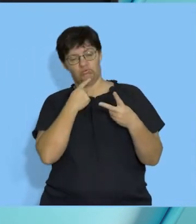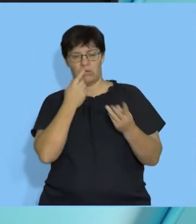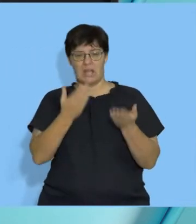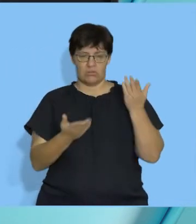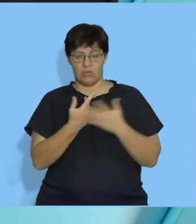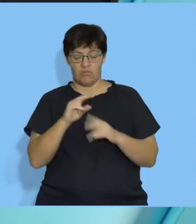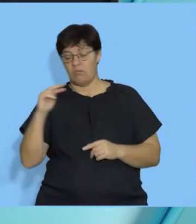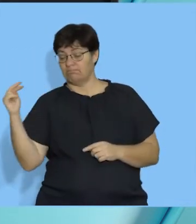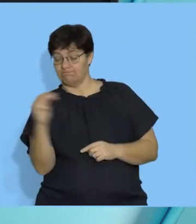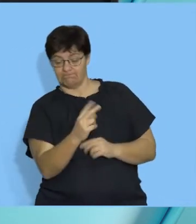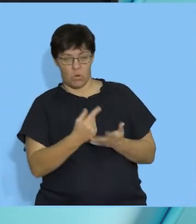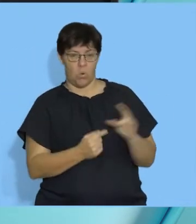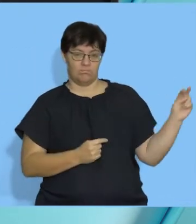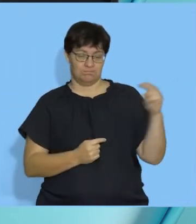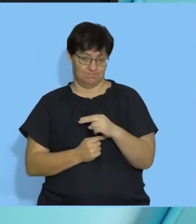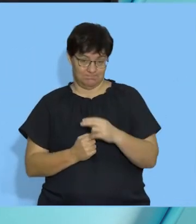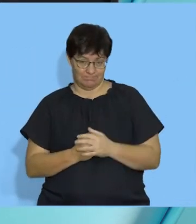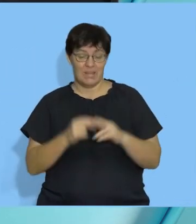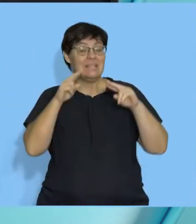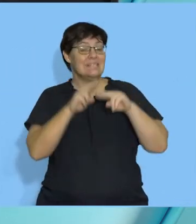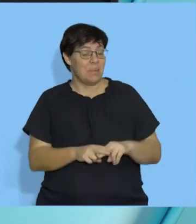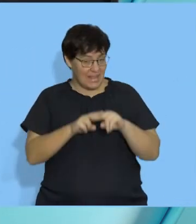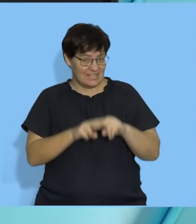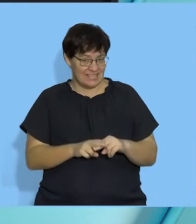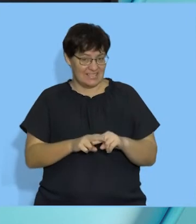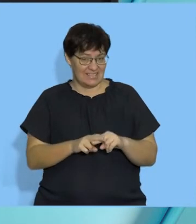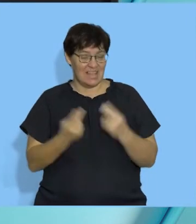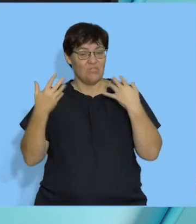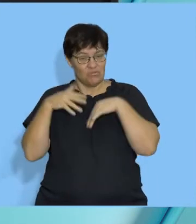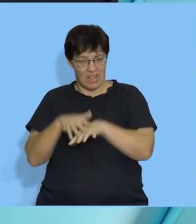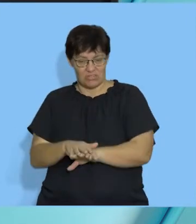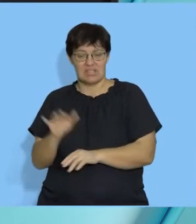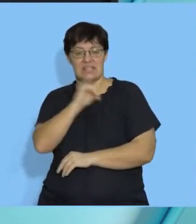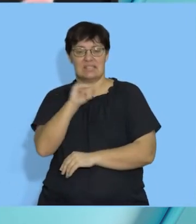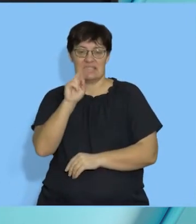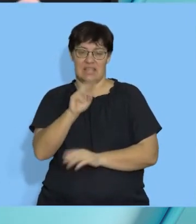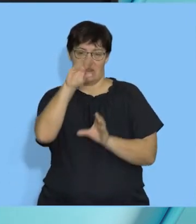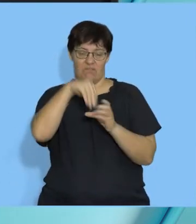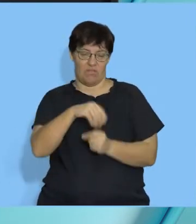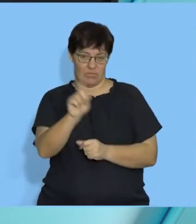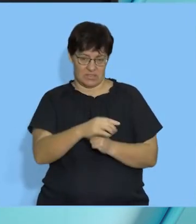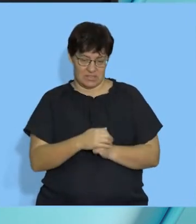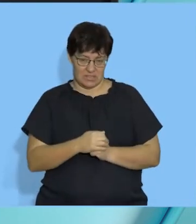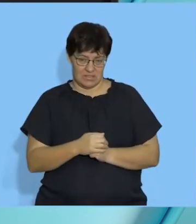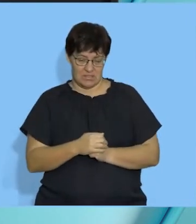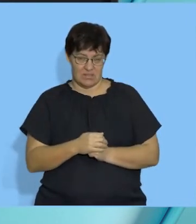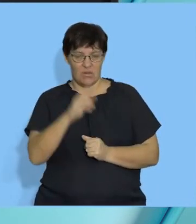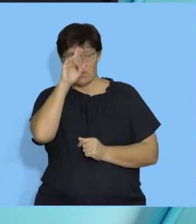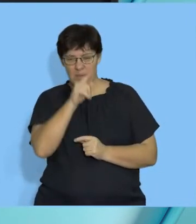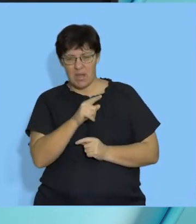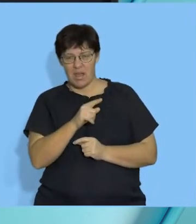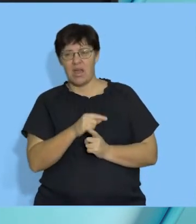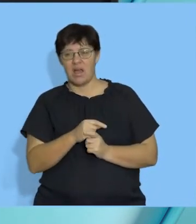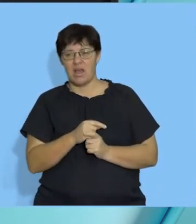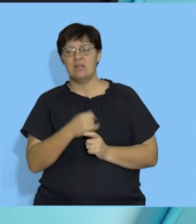or right to left, depending on the reaction in which zinc is actually involved. So remember the analogy of the 6 and 9. We're still saying the same